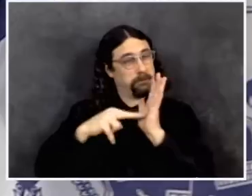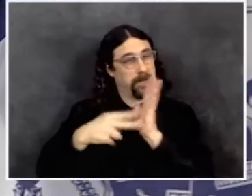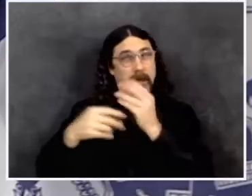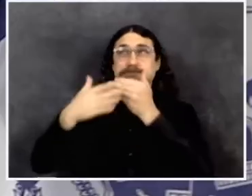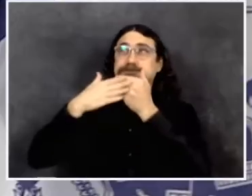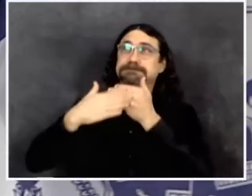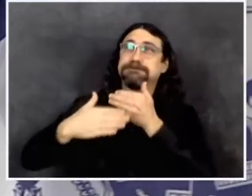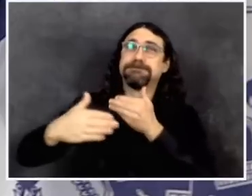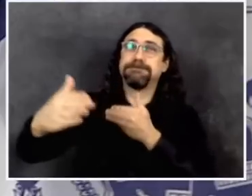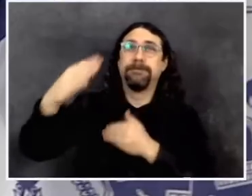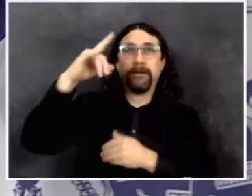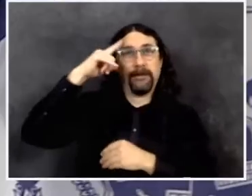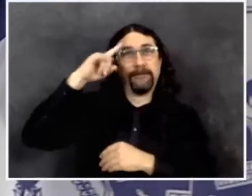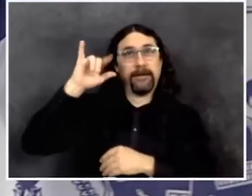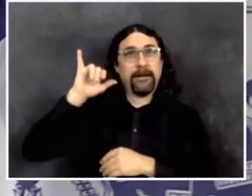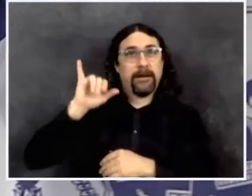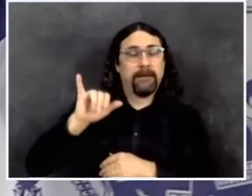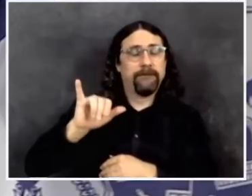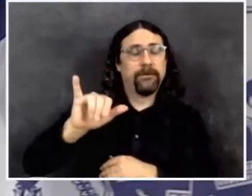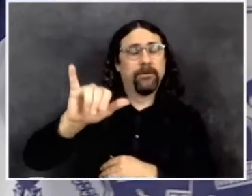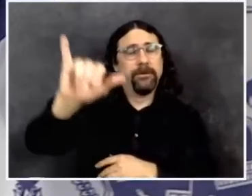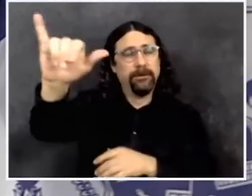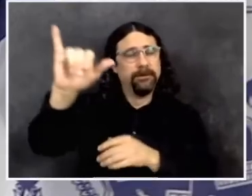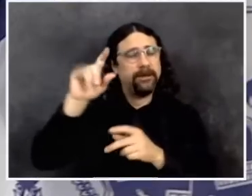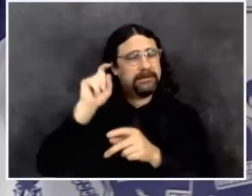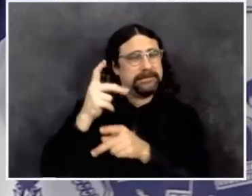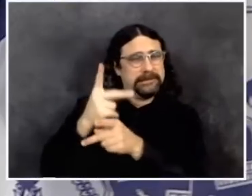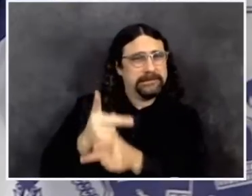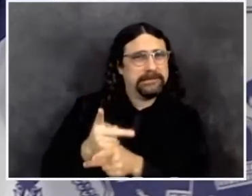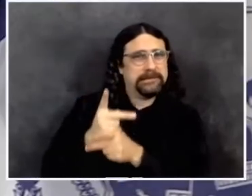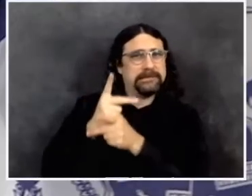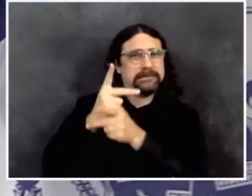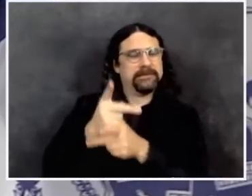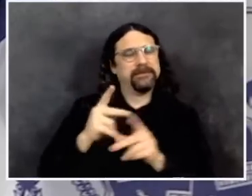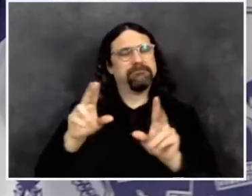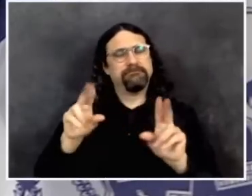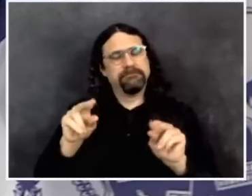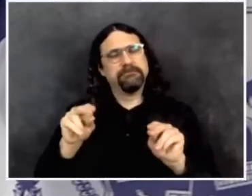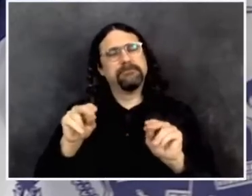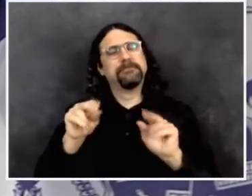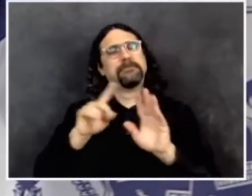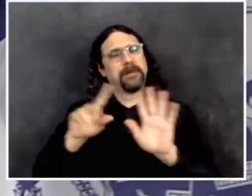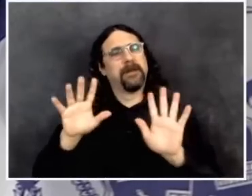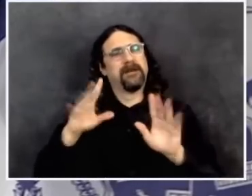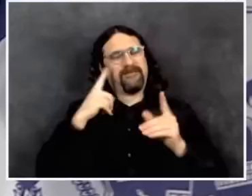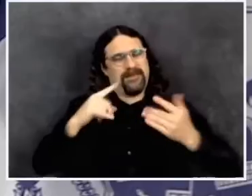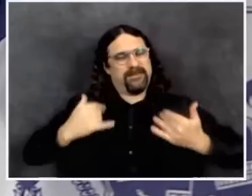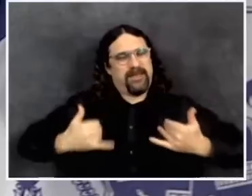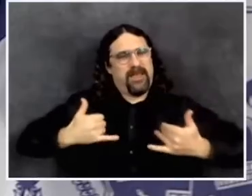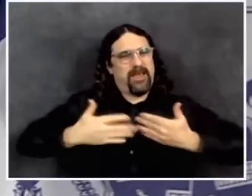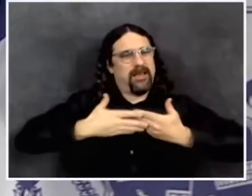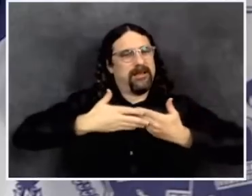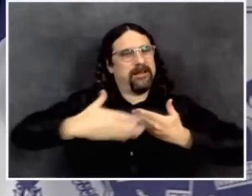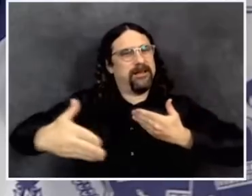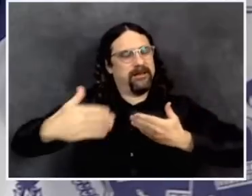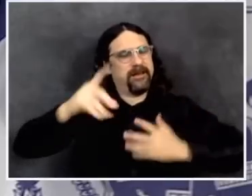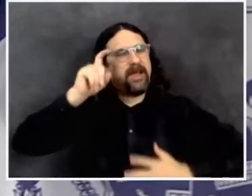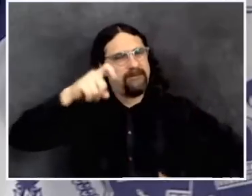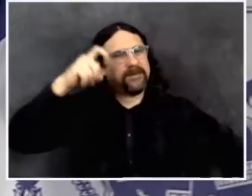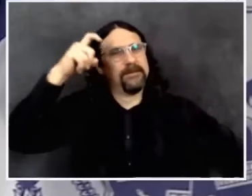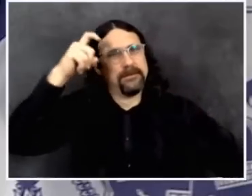And we got to be disciplined about it. And look, I'm saying that to you really with a lot of